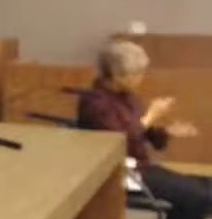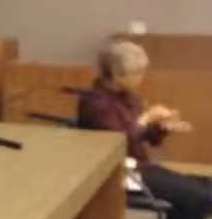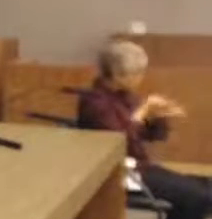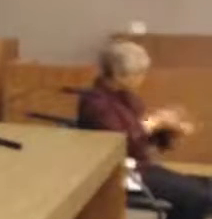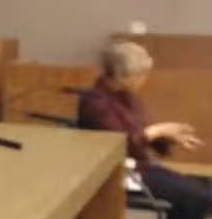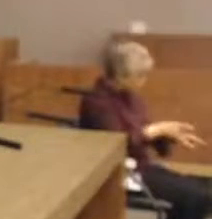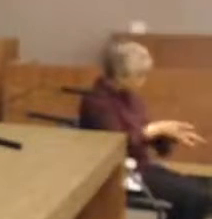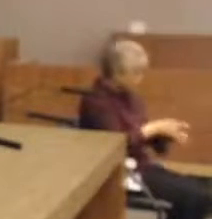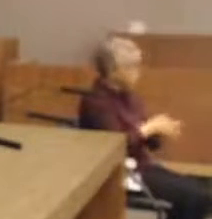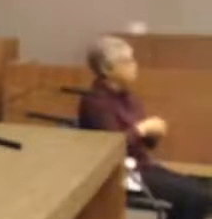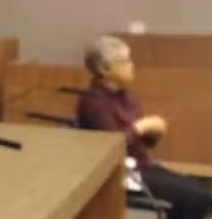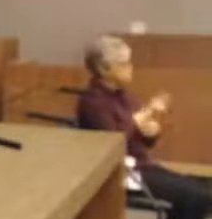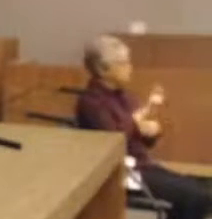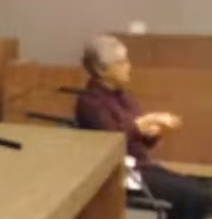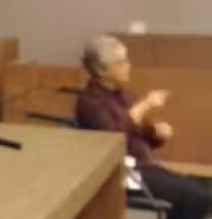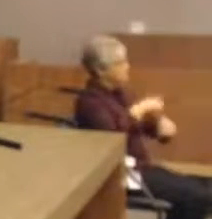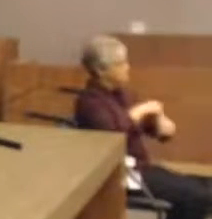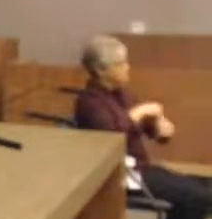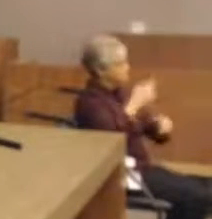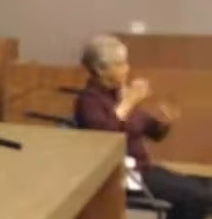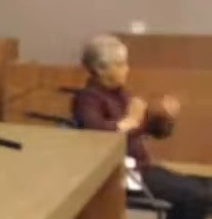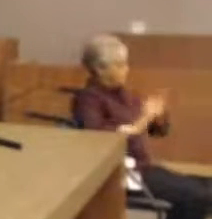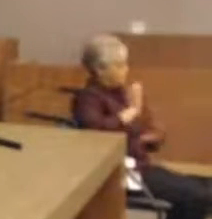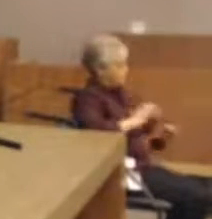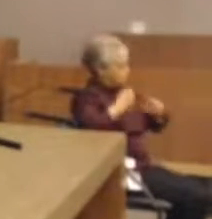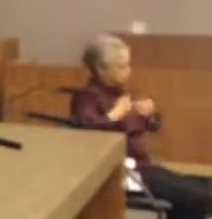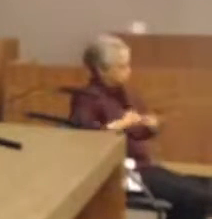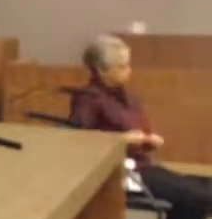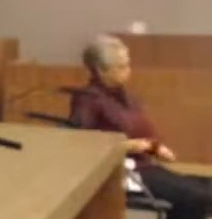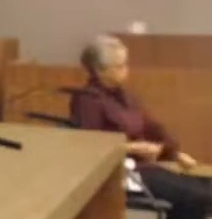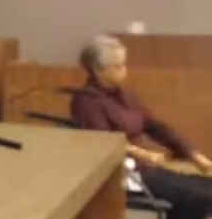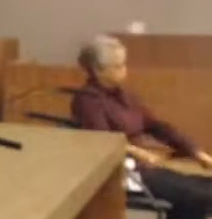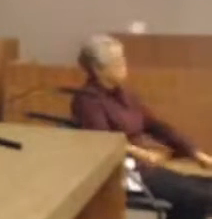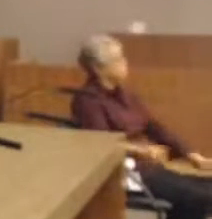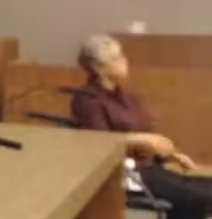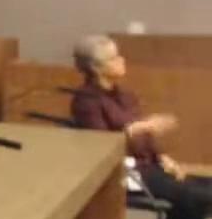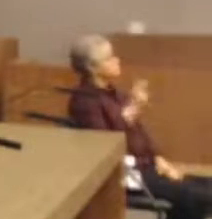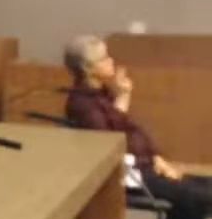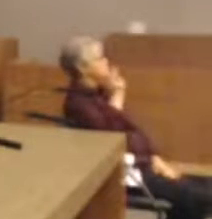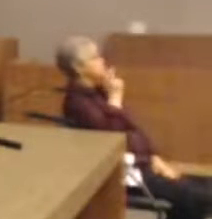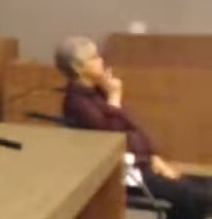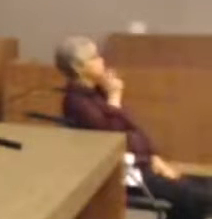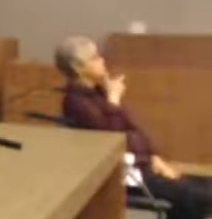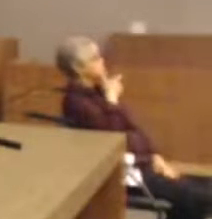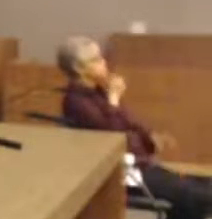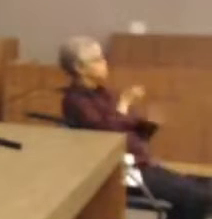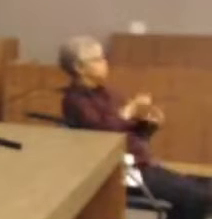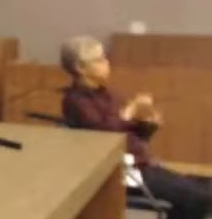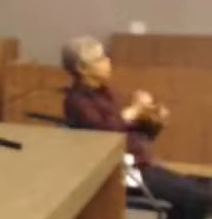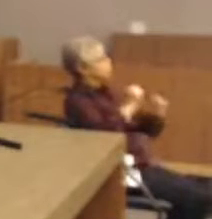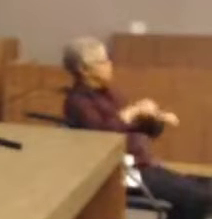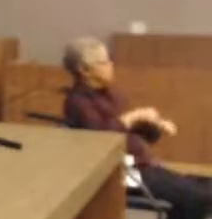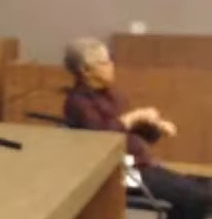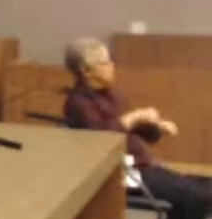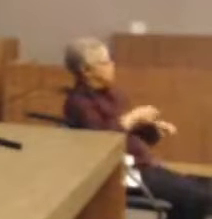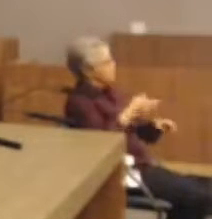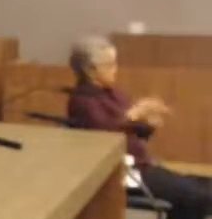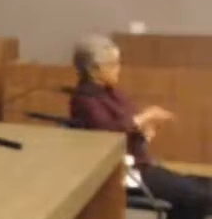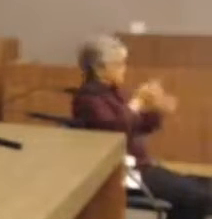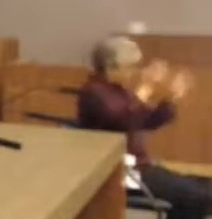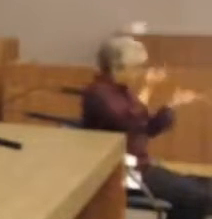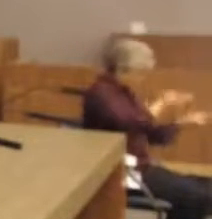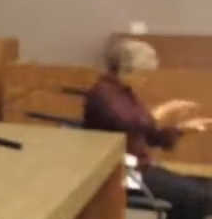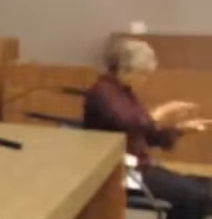recant them in a good order. So victims that get to go to sleep or have a meal or sit down or calm those chemicals